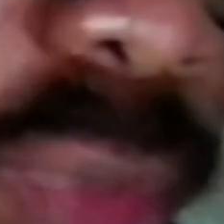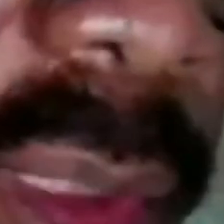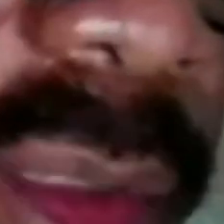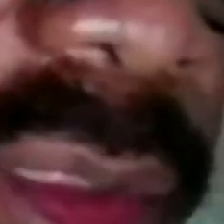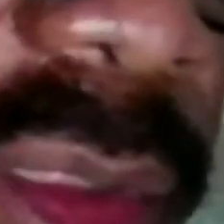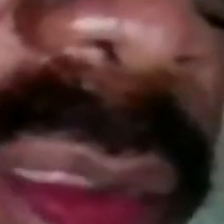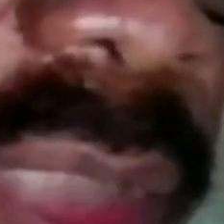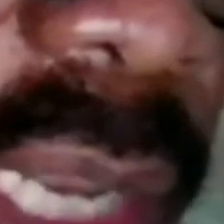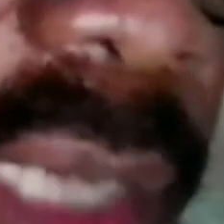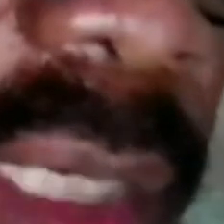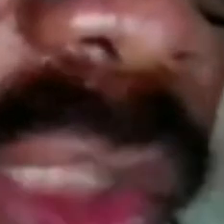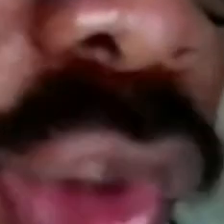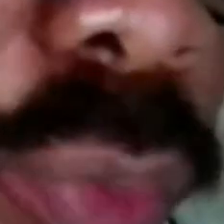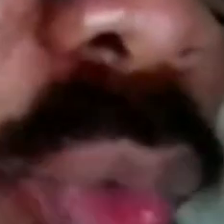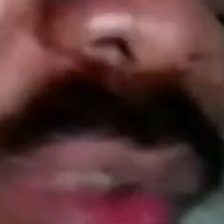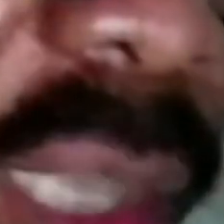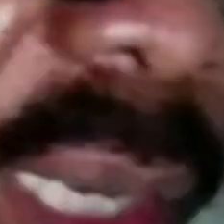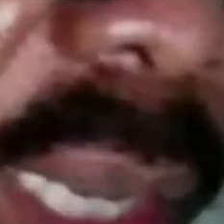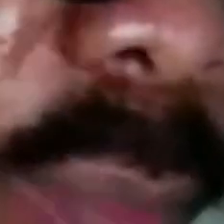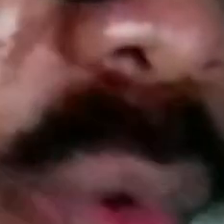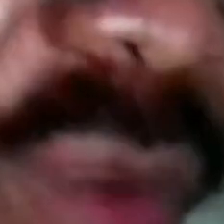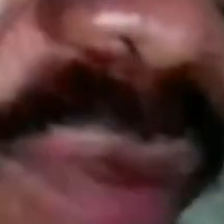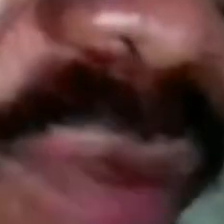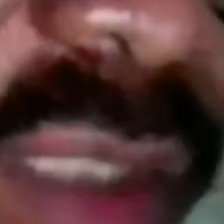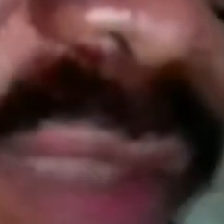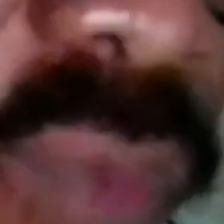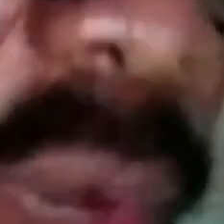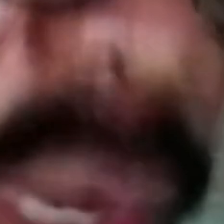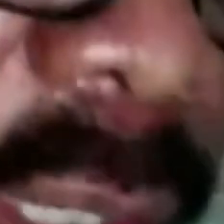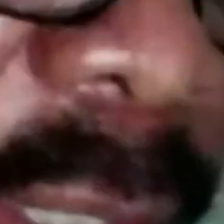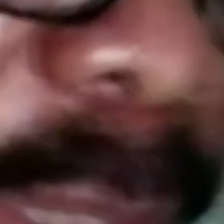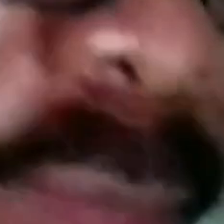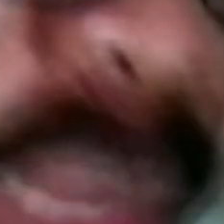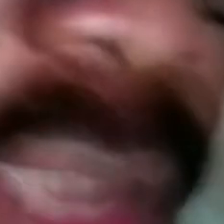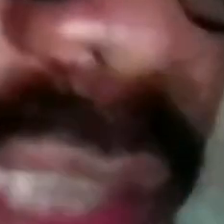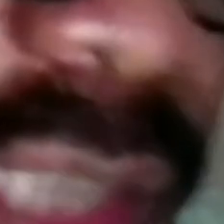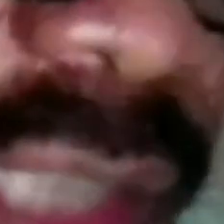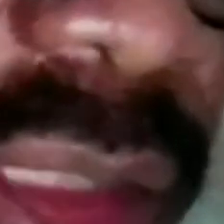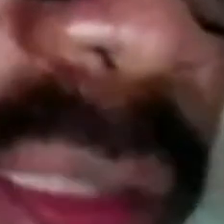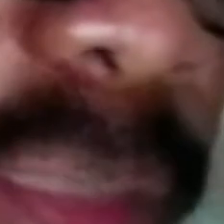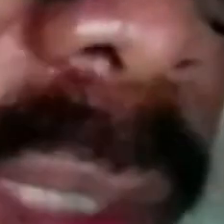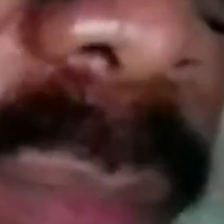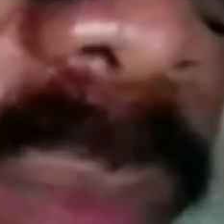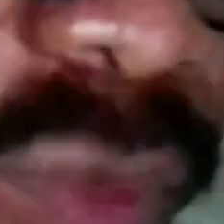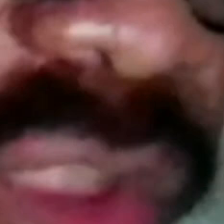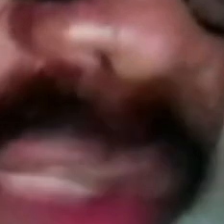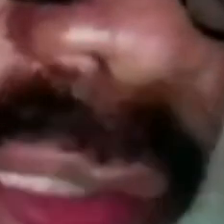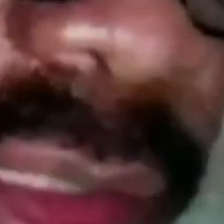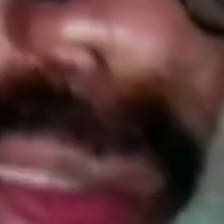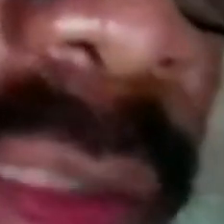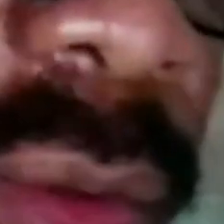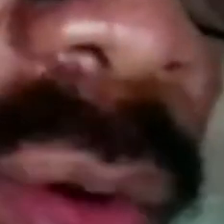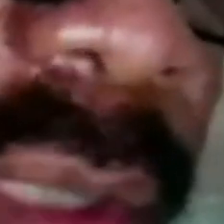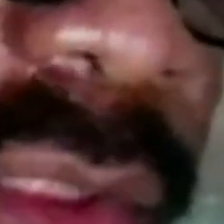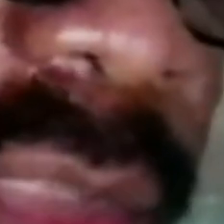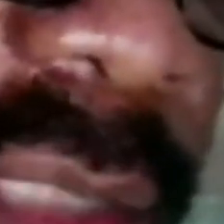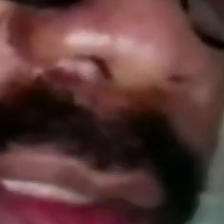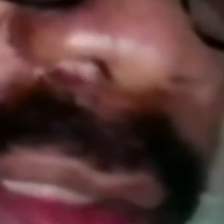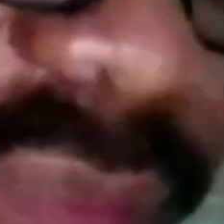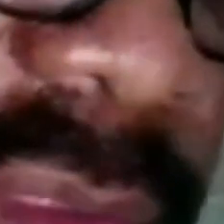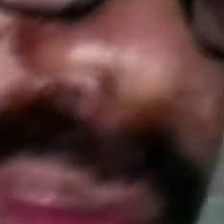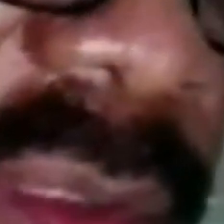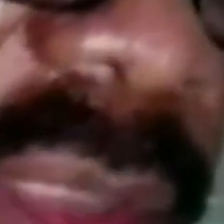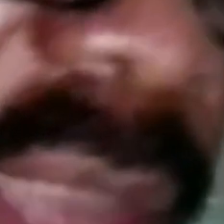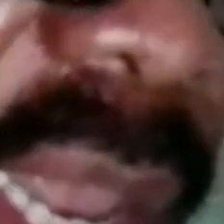their traumatic experiences in a smoother and more effective way. Does the Department of Justice